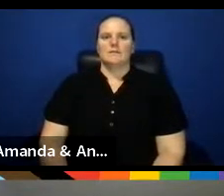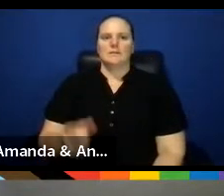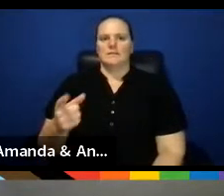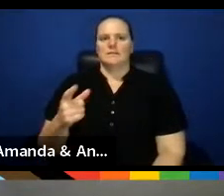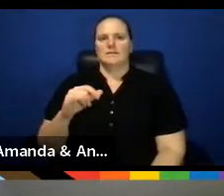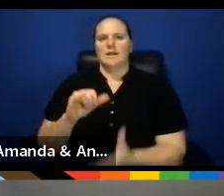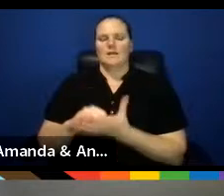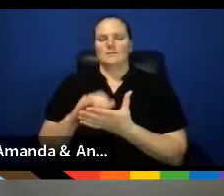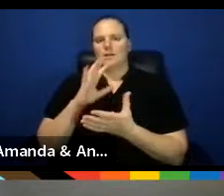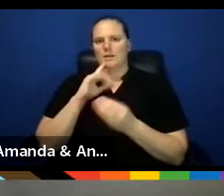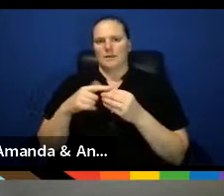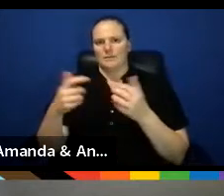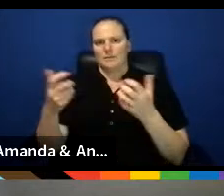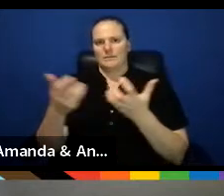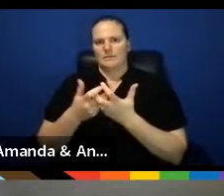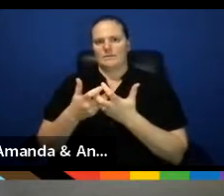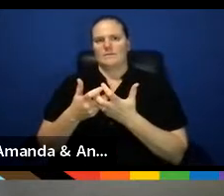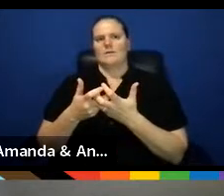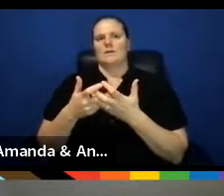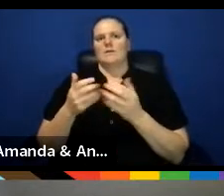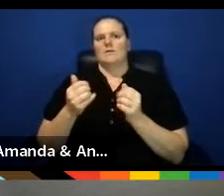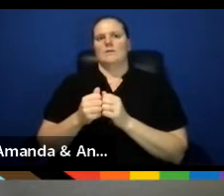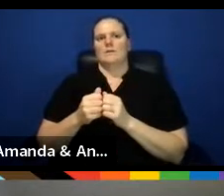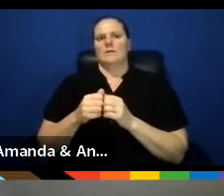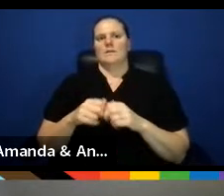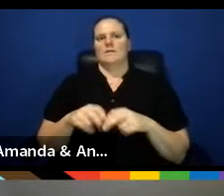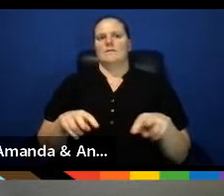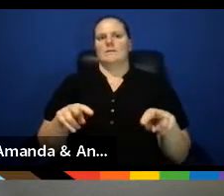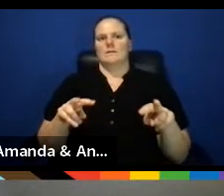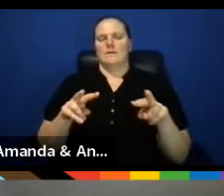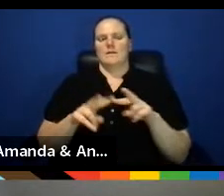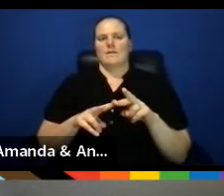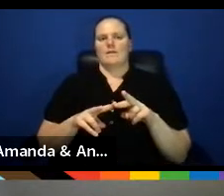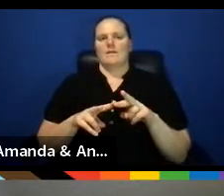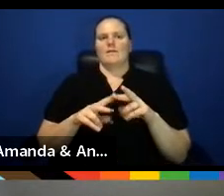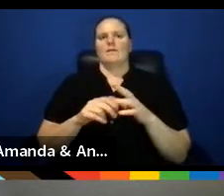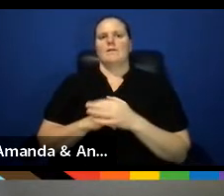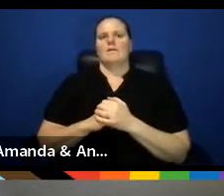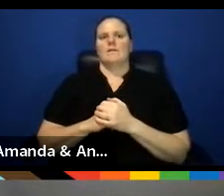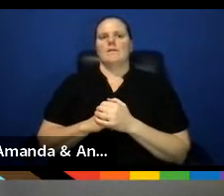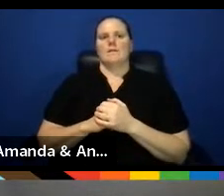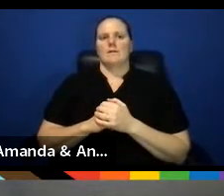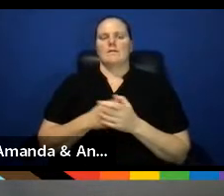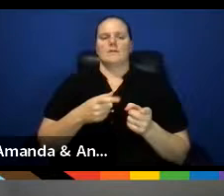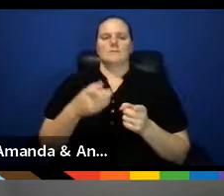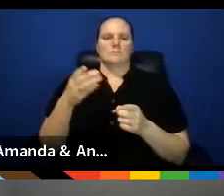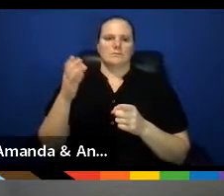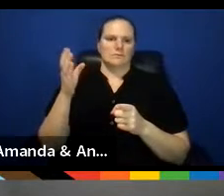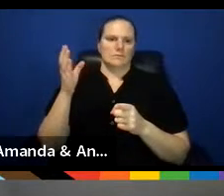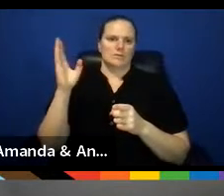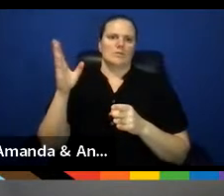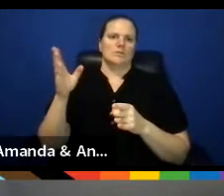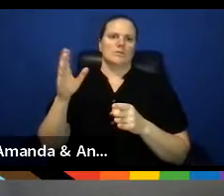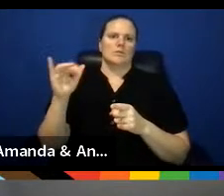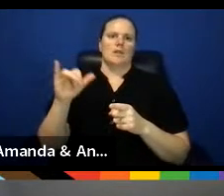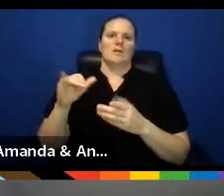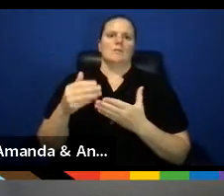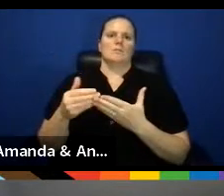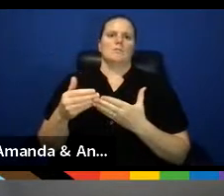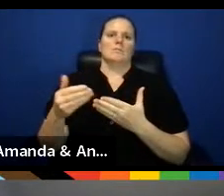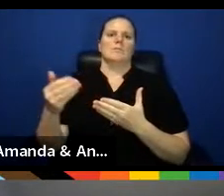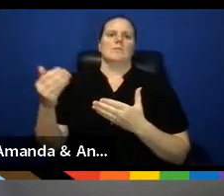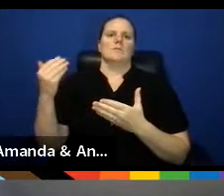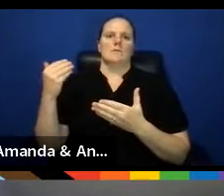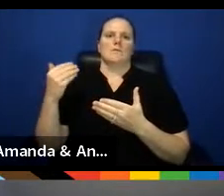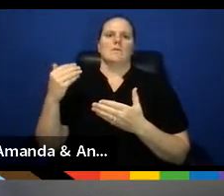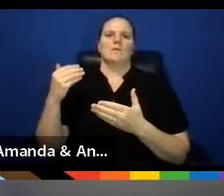this align with the values for the information you just presented, or the presentation that we got before